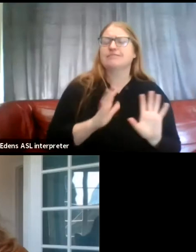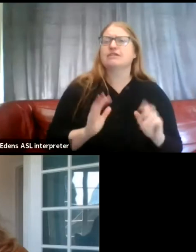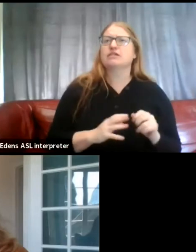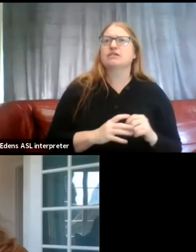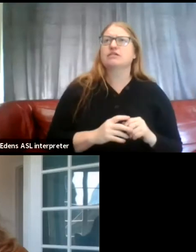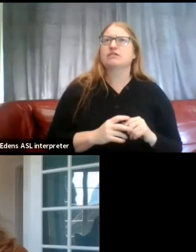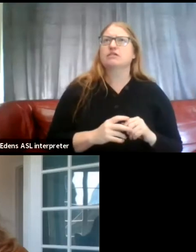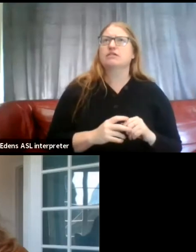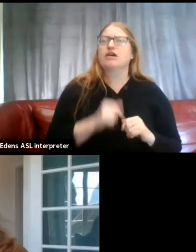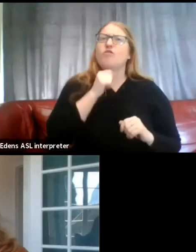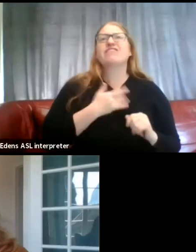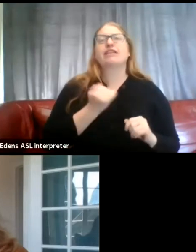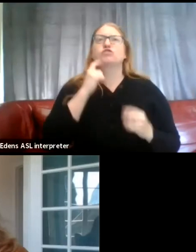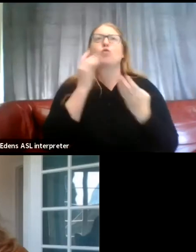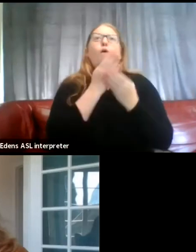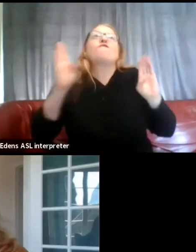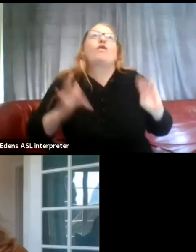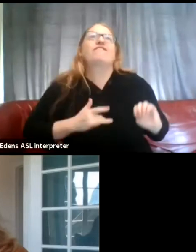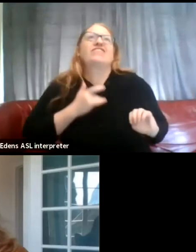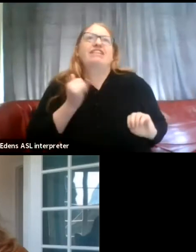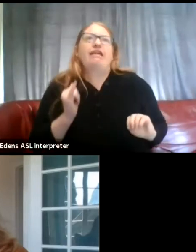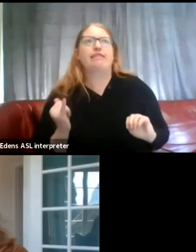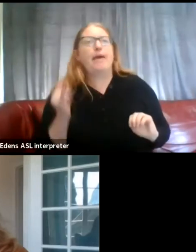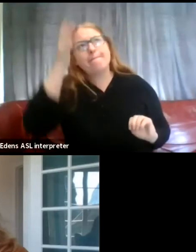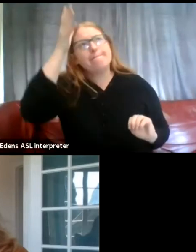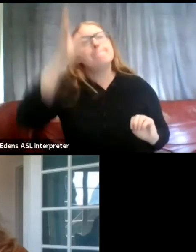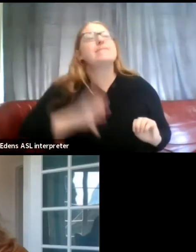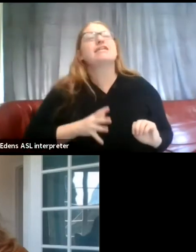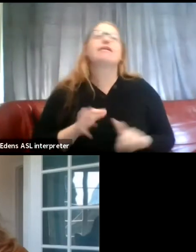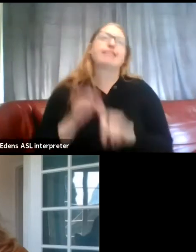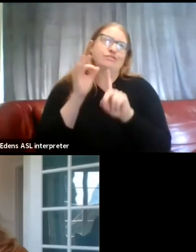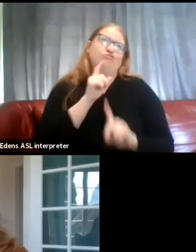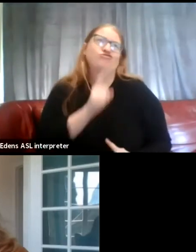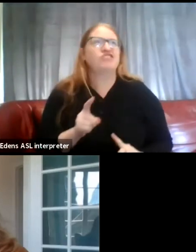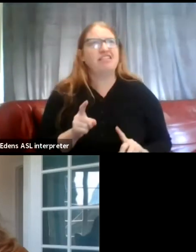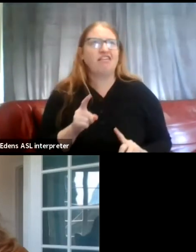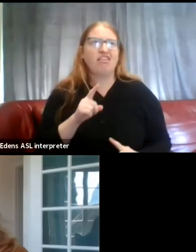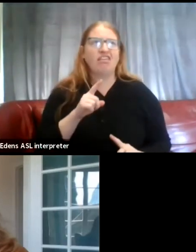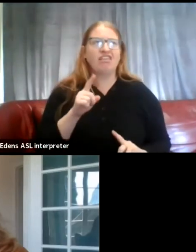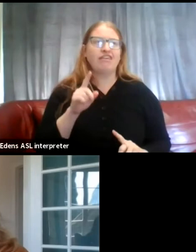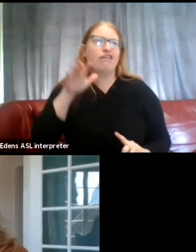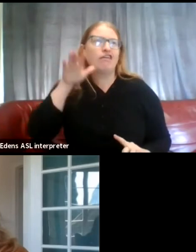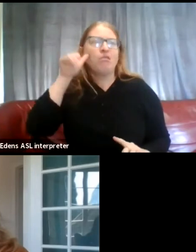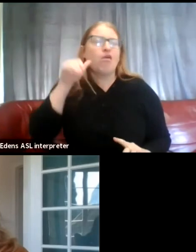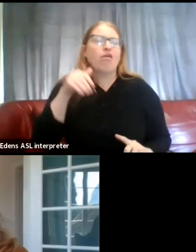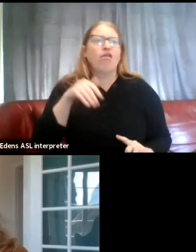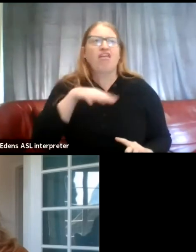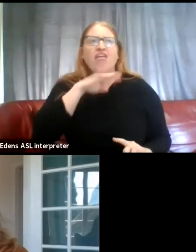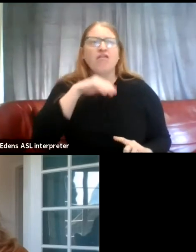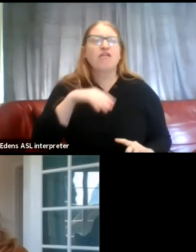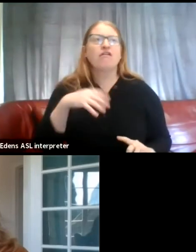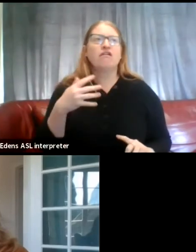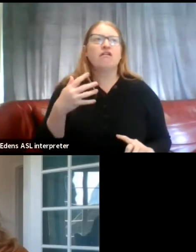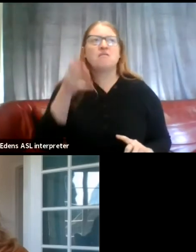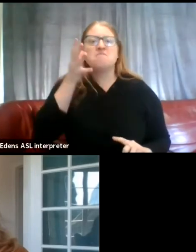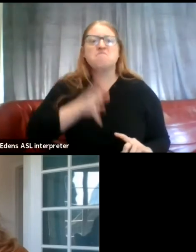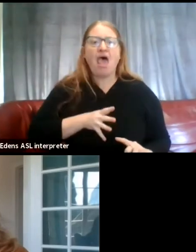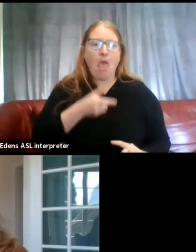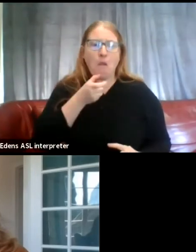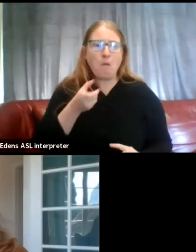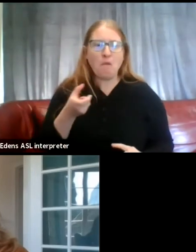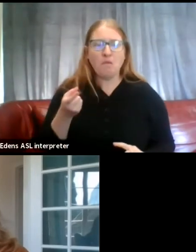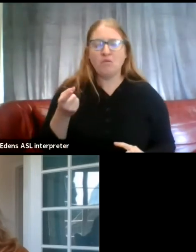unless there's like a really piggy guy who just likes to say nasty things about Jewish women on the air, but none are coming to mind